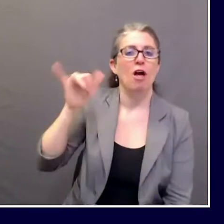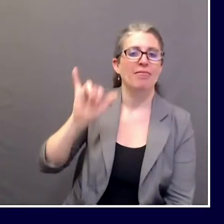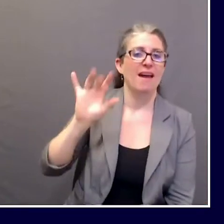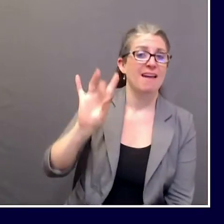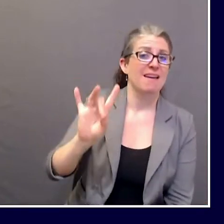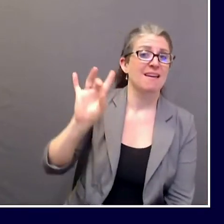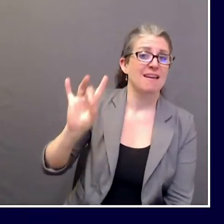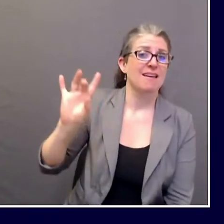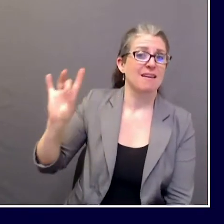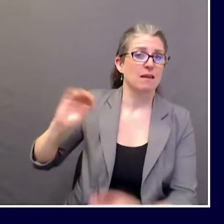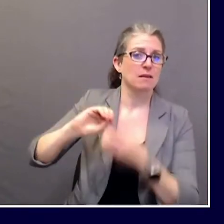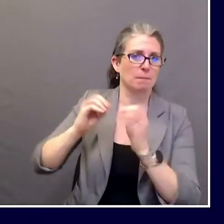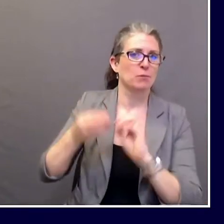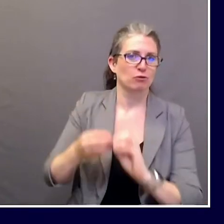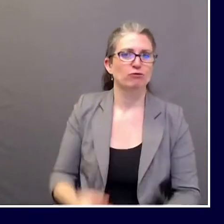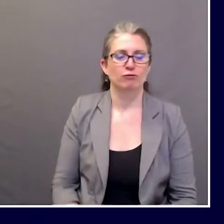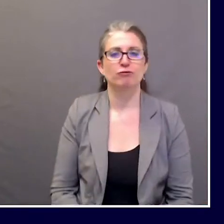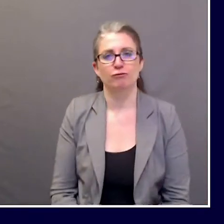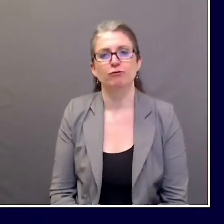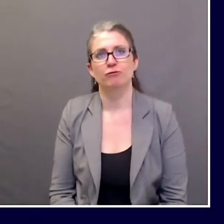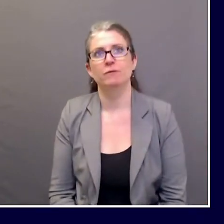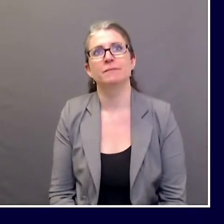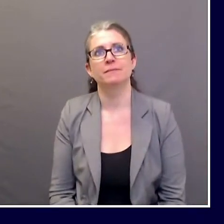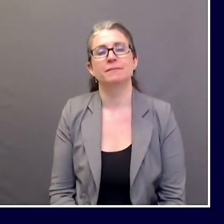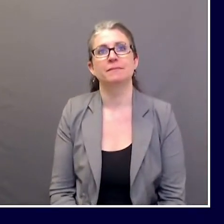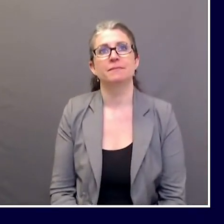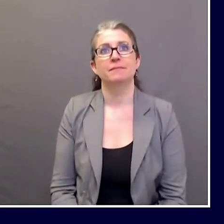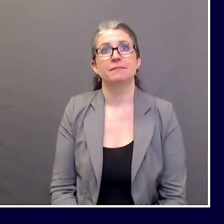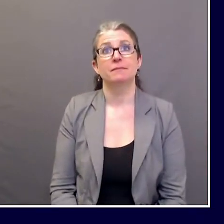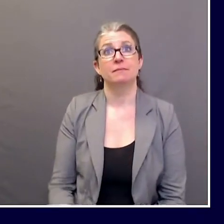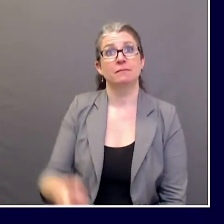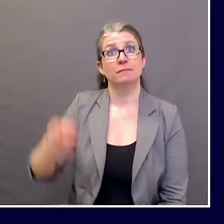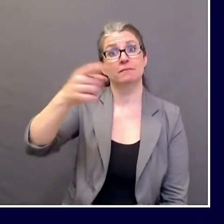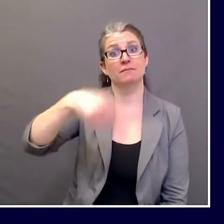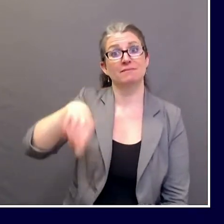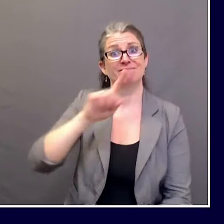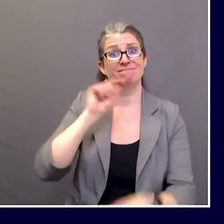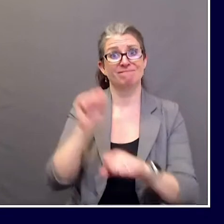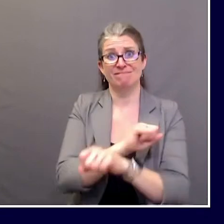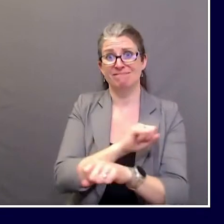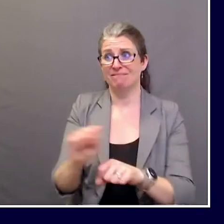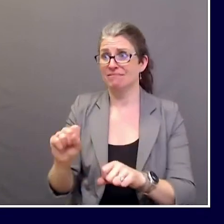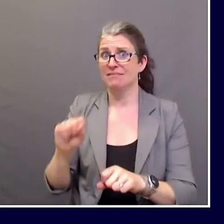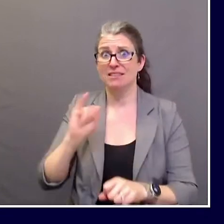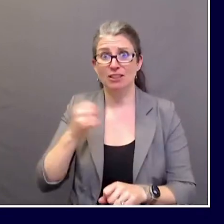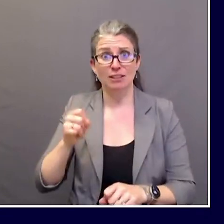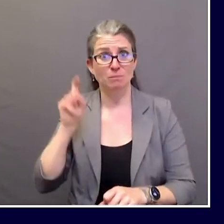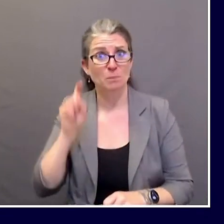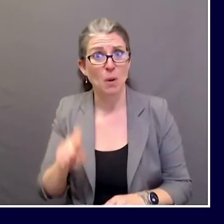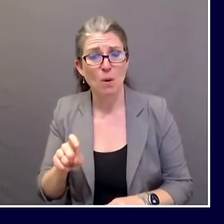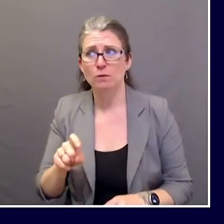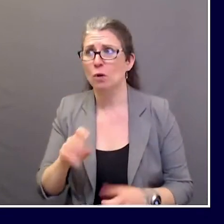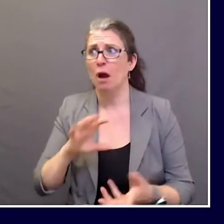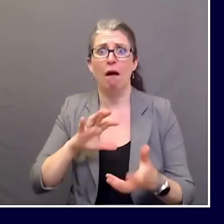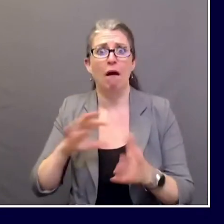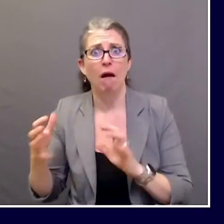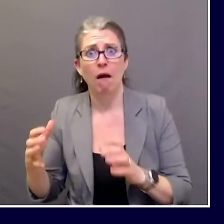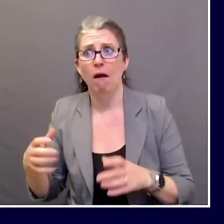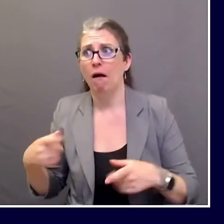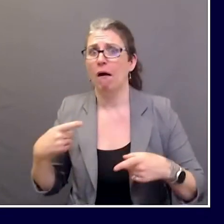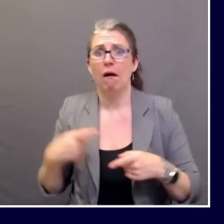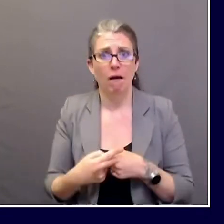affected by the J&J pause, we do urge you to look around, find other sites, and feel free to call